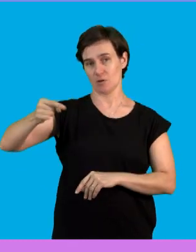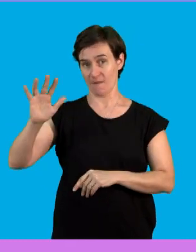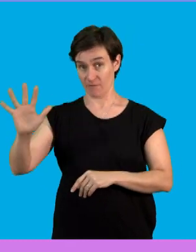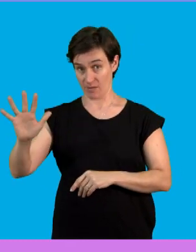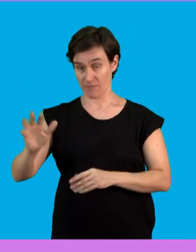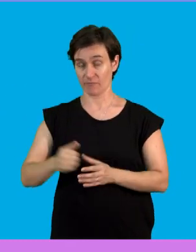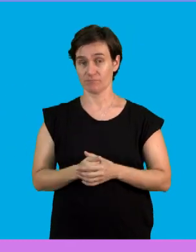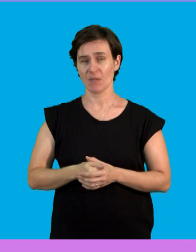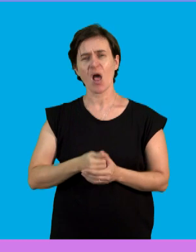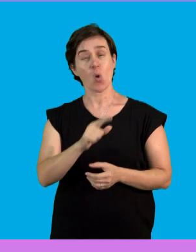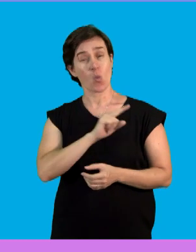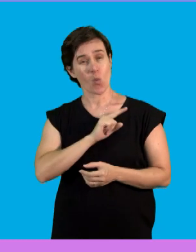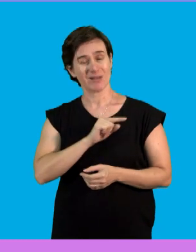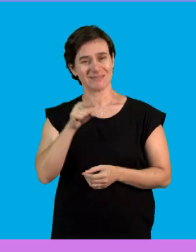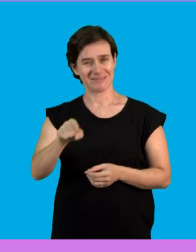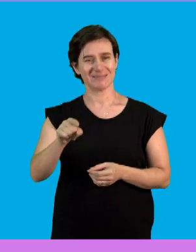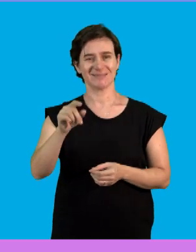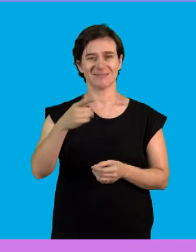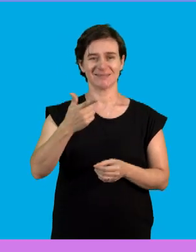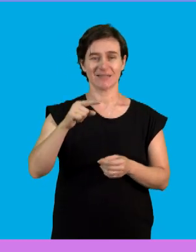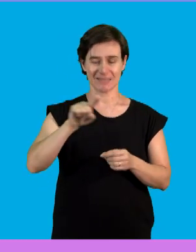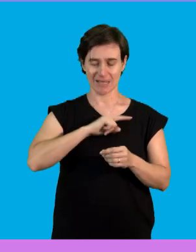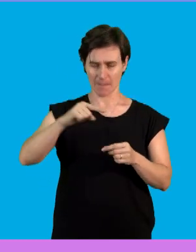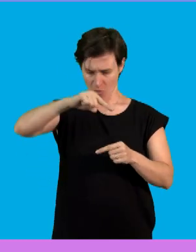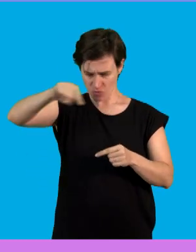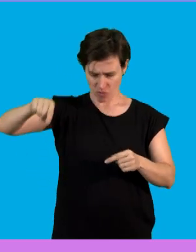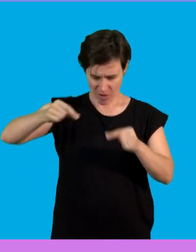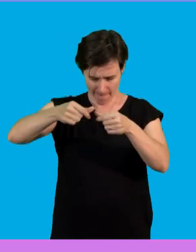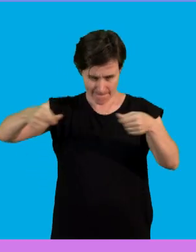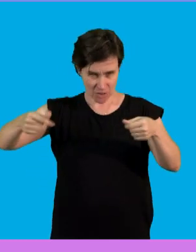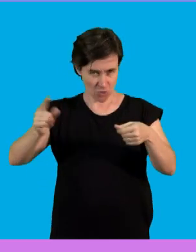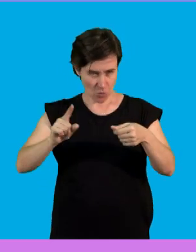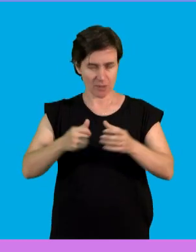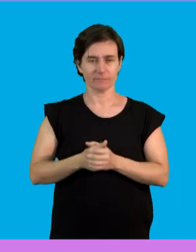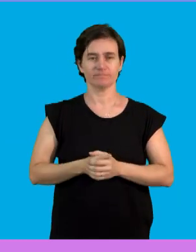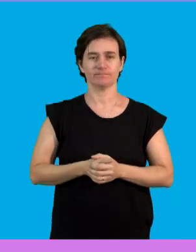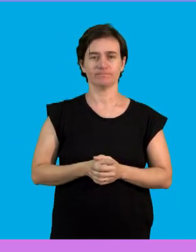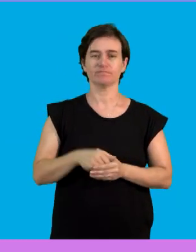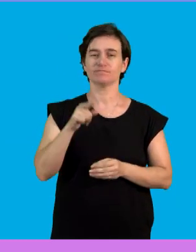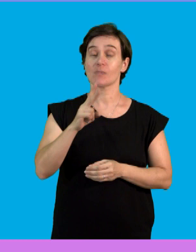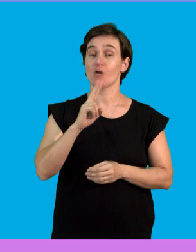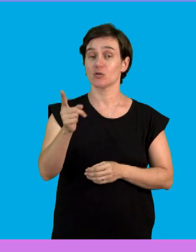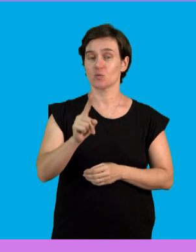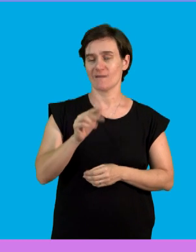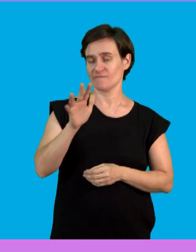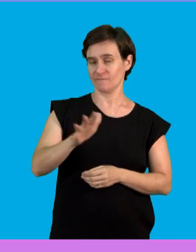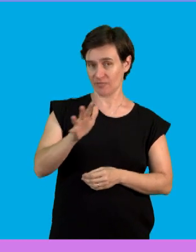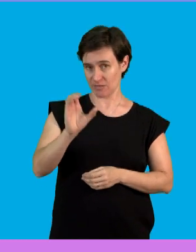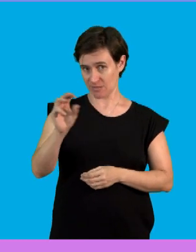7.5 because it's the diameter as well, and that is